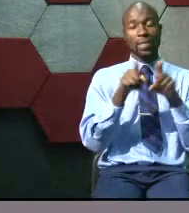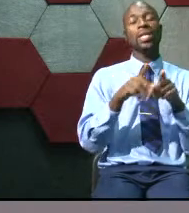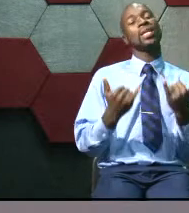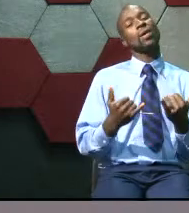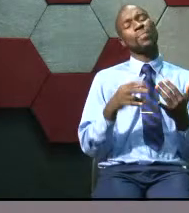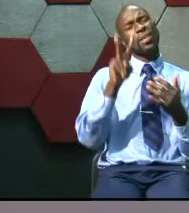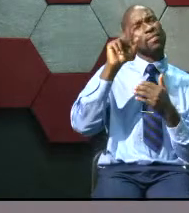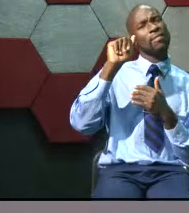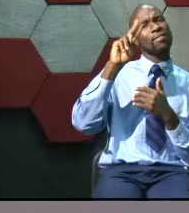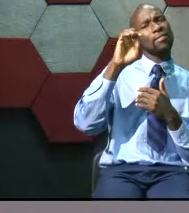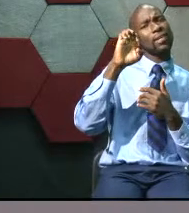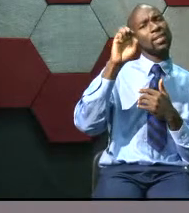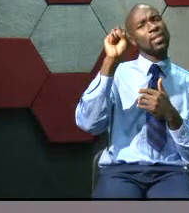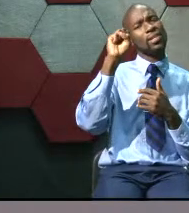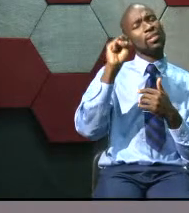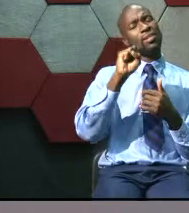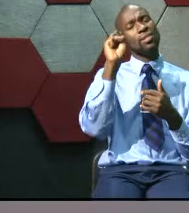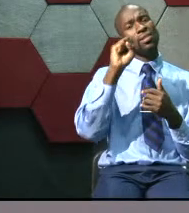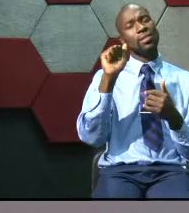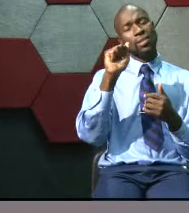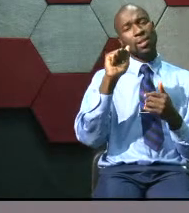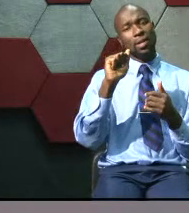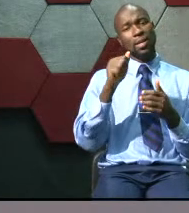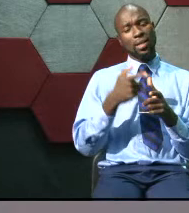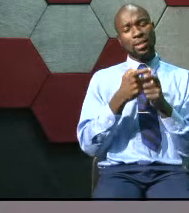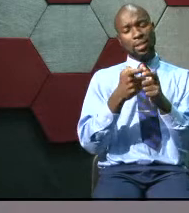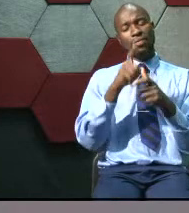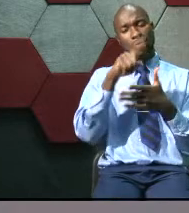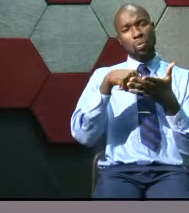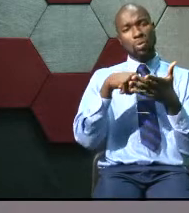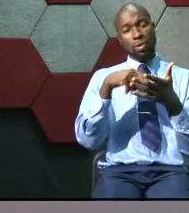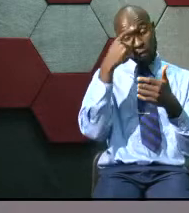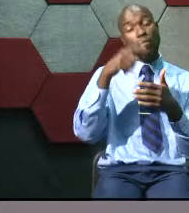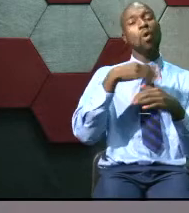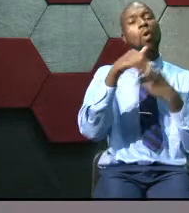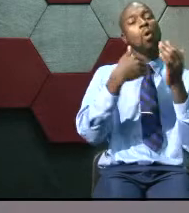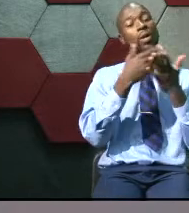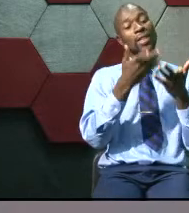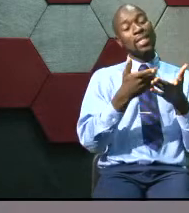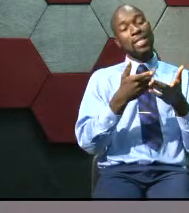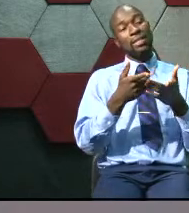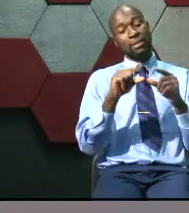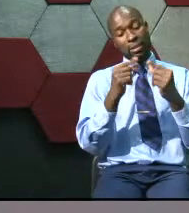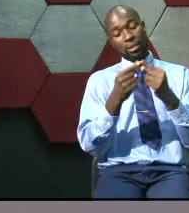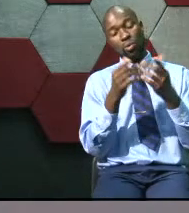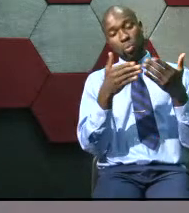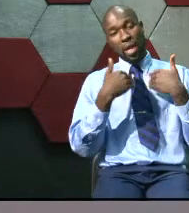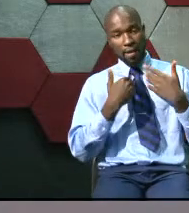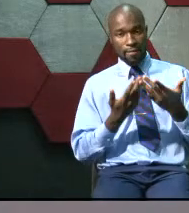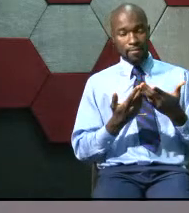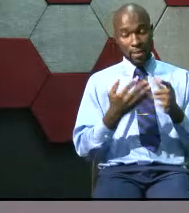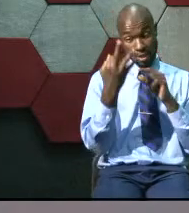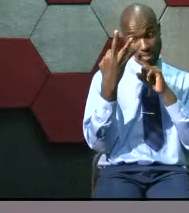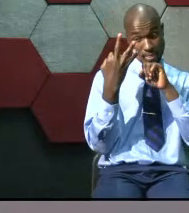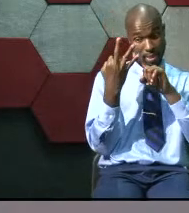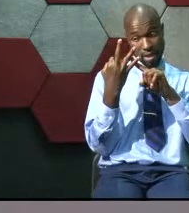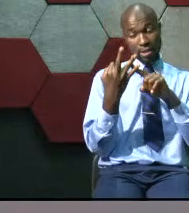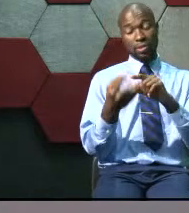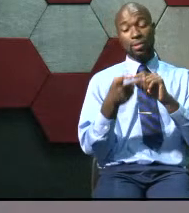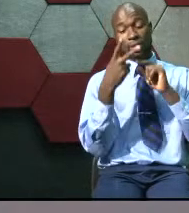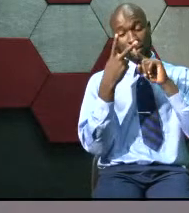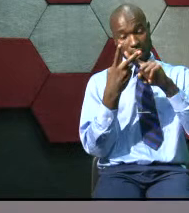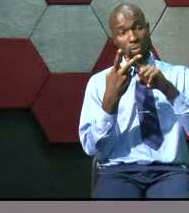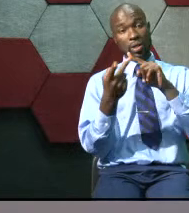they win? So for all these categories, so we have 4. So as he said, there is the third prize, the second and